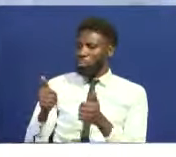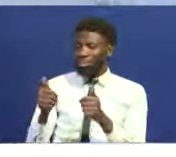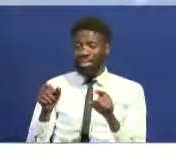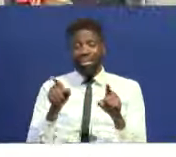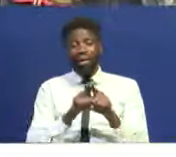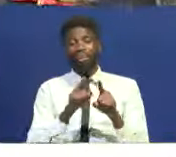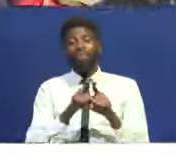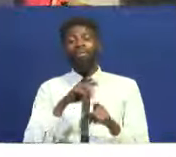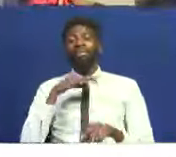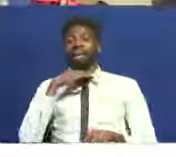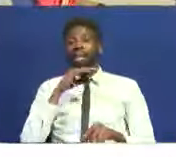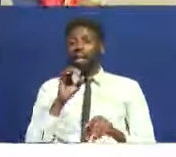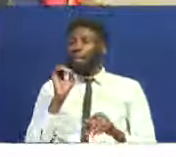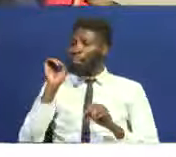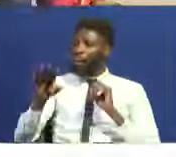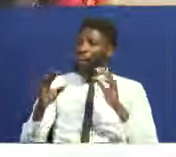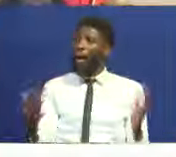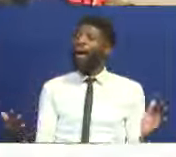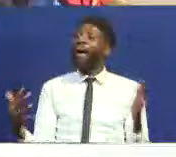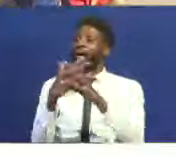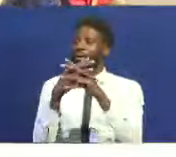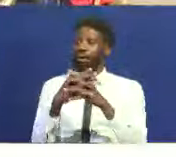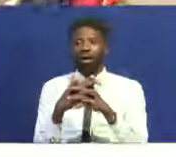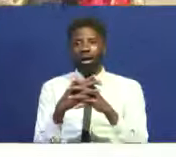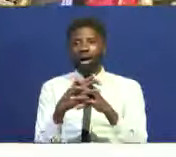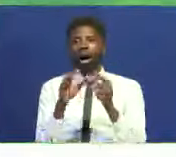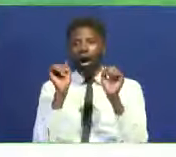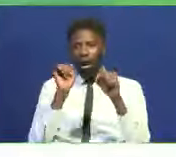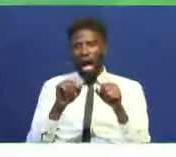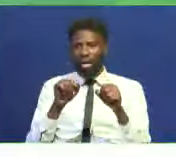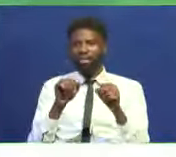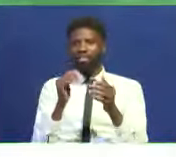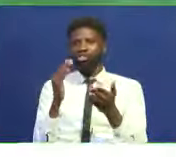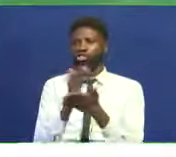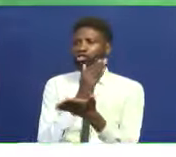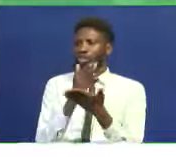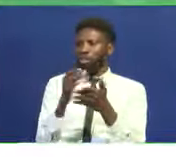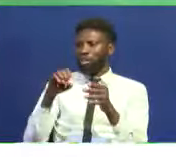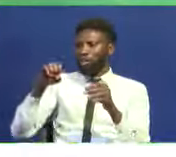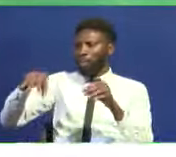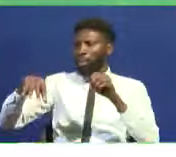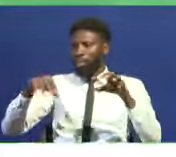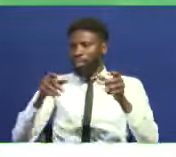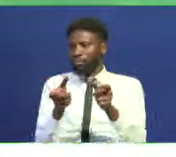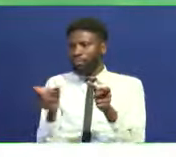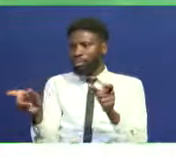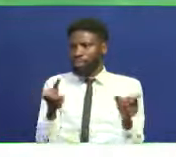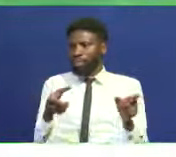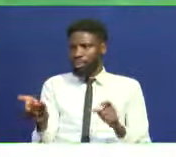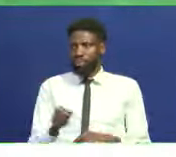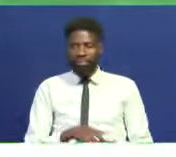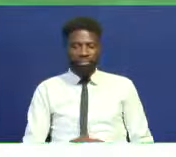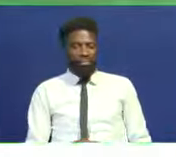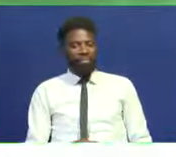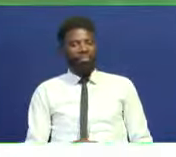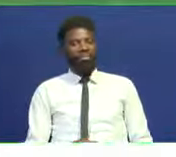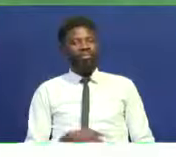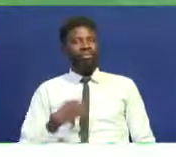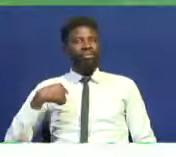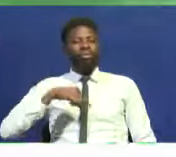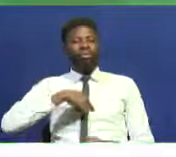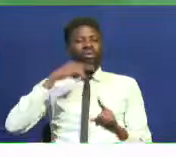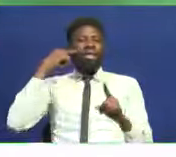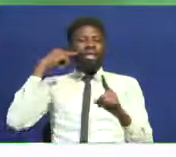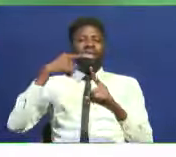the household level and discourage open waste disposal. Basically, we are targeting the communities. We want the communities to